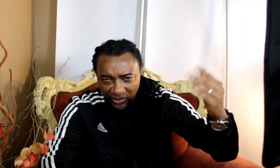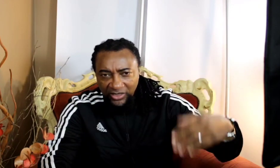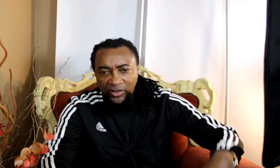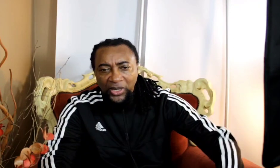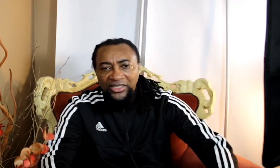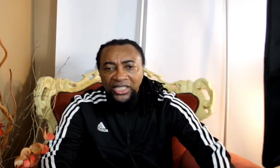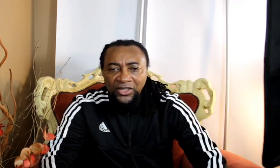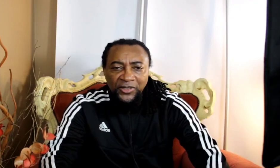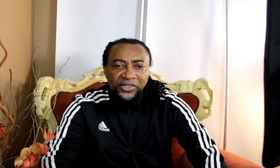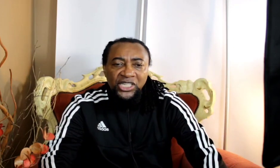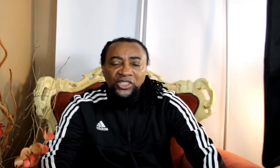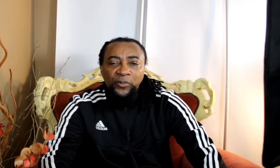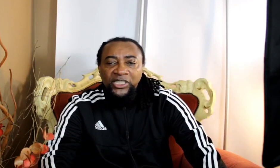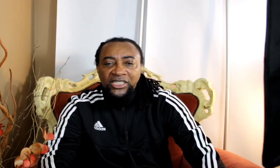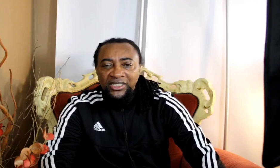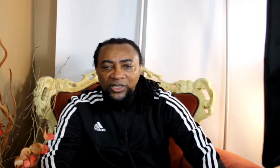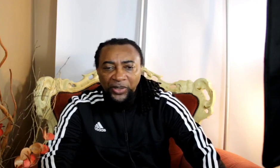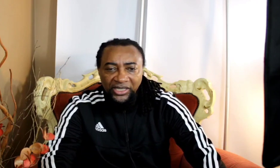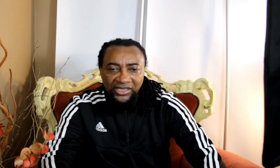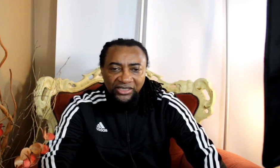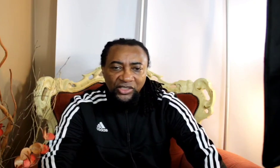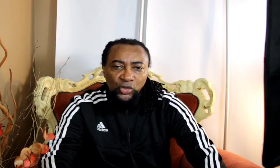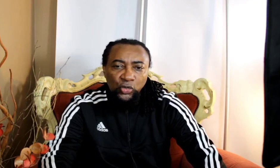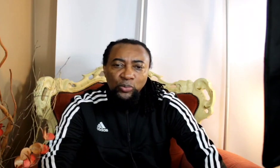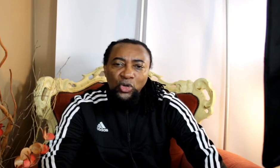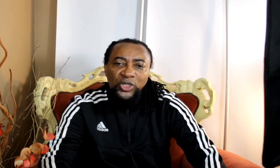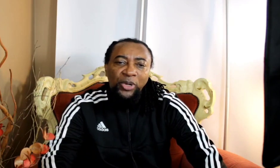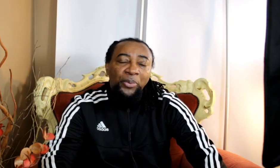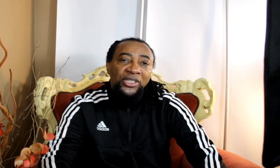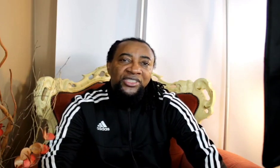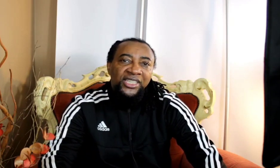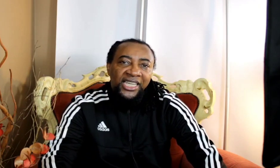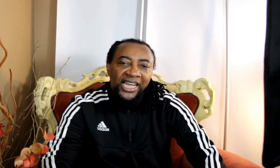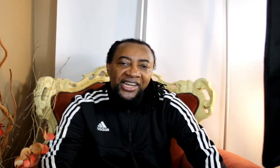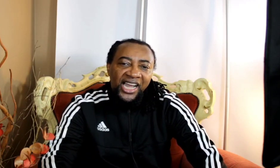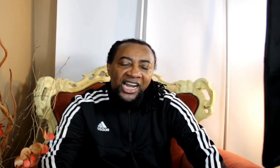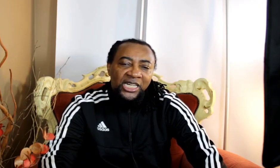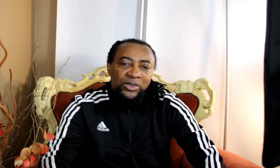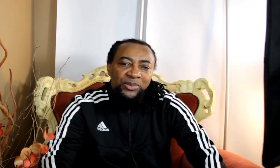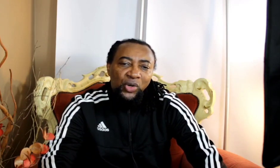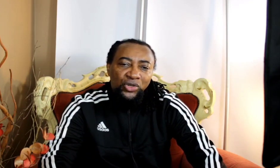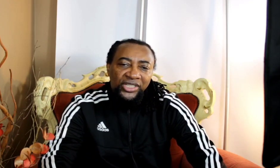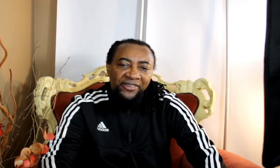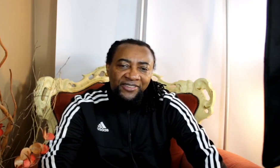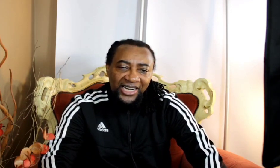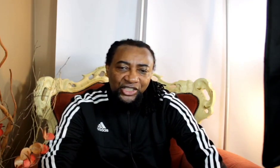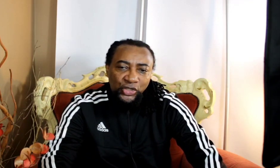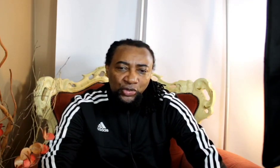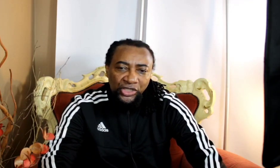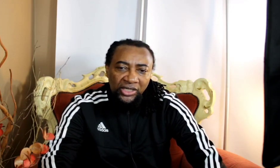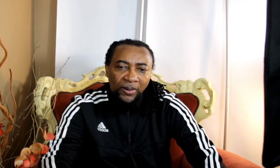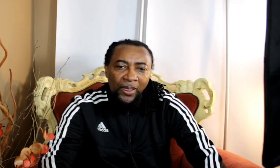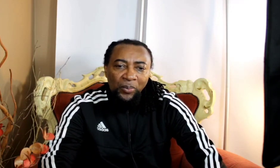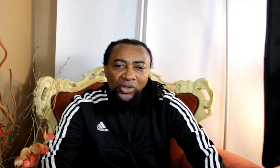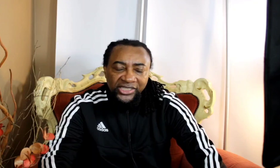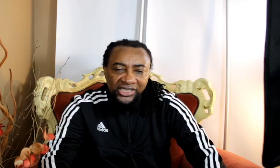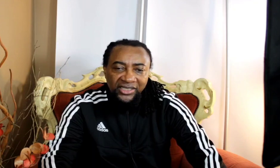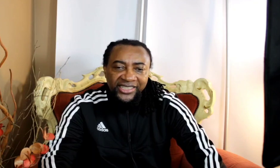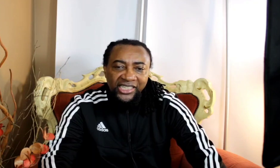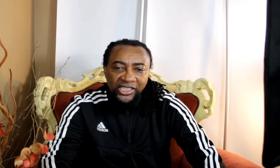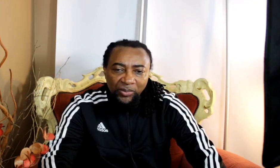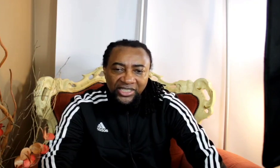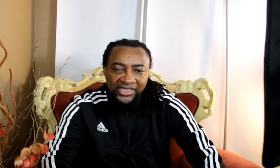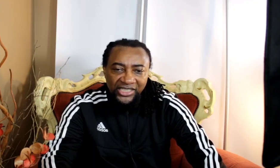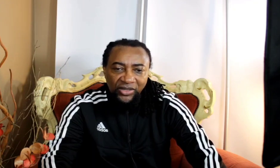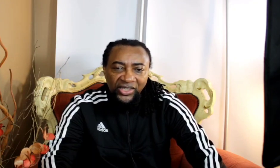must have been speaking in the past, 50 years of political independence, the two most populous and arguably most advanced social, political